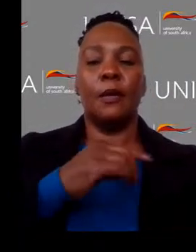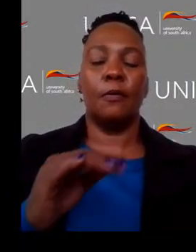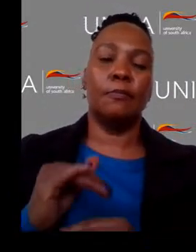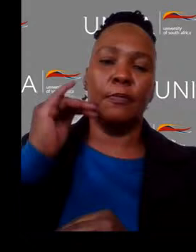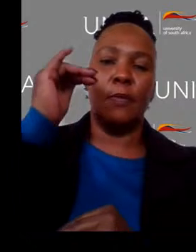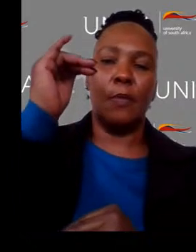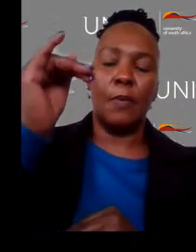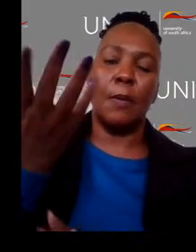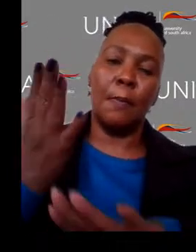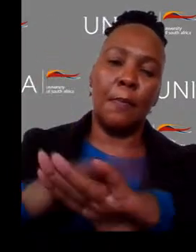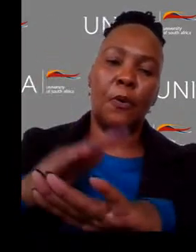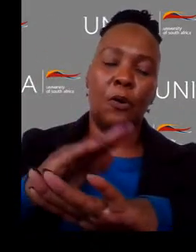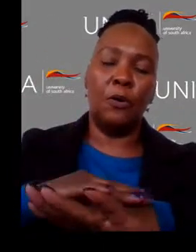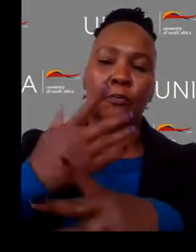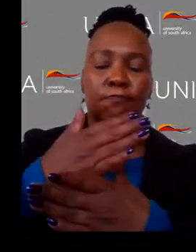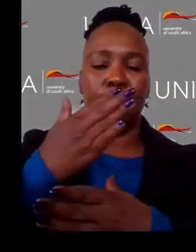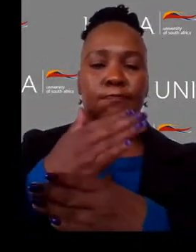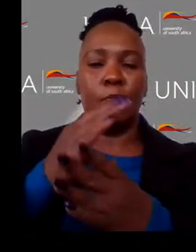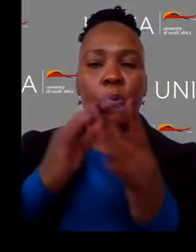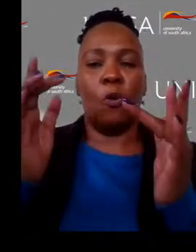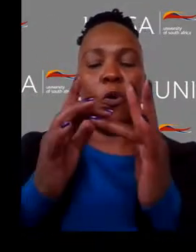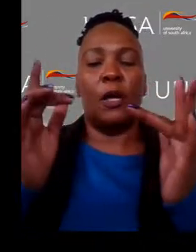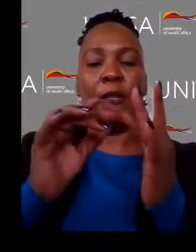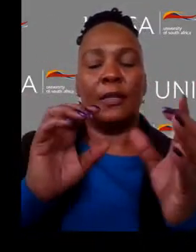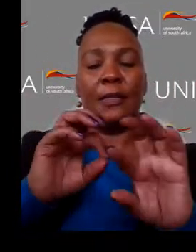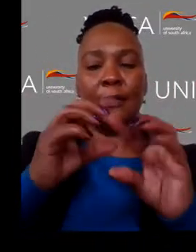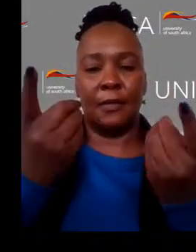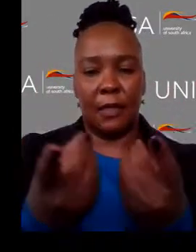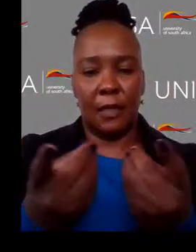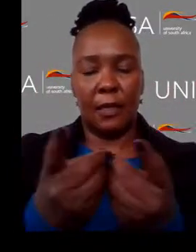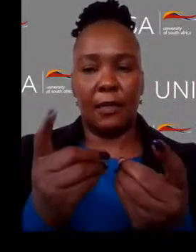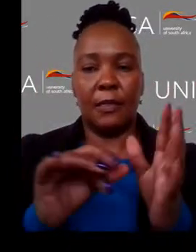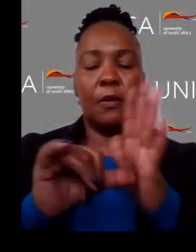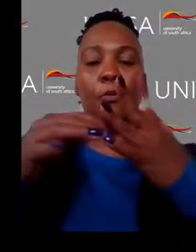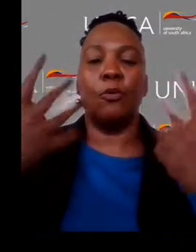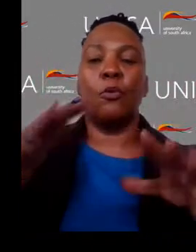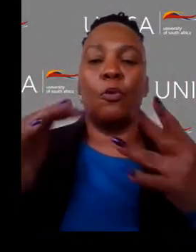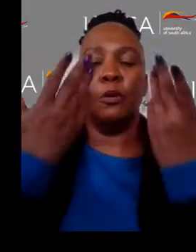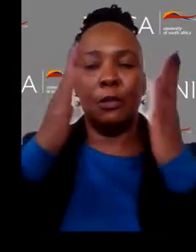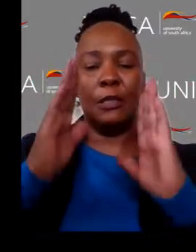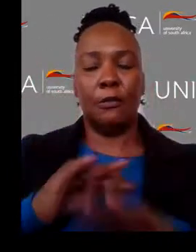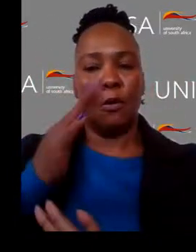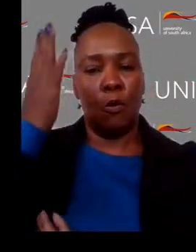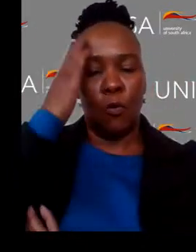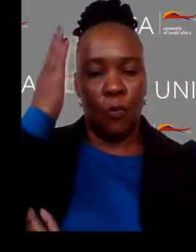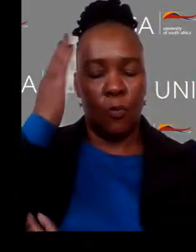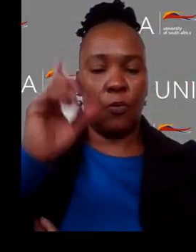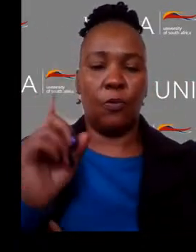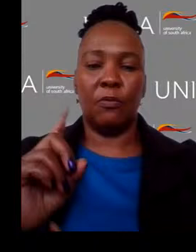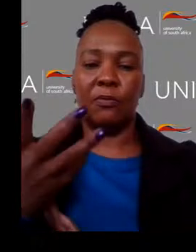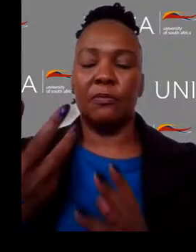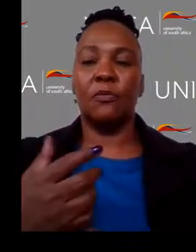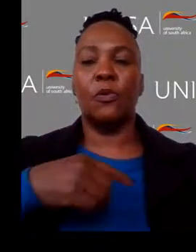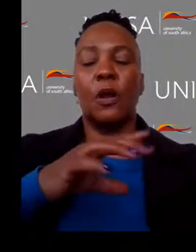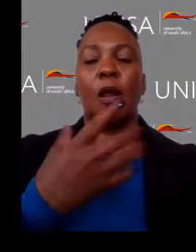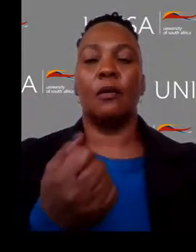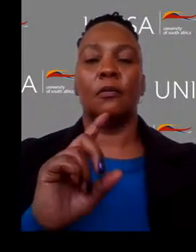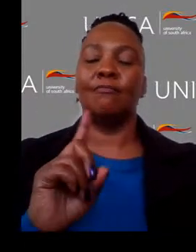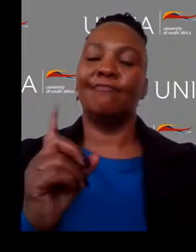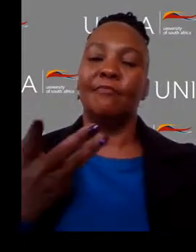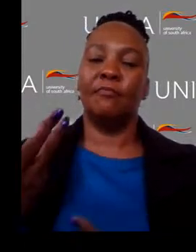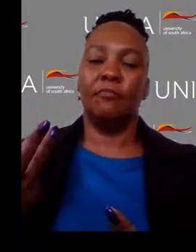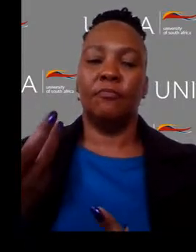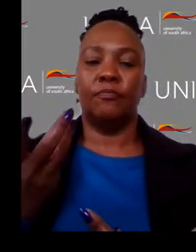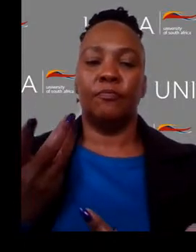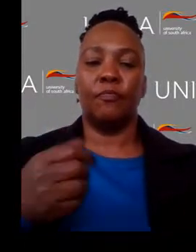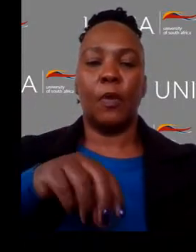volumes in the contact center, it is important that the students also know that we have a